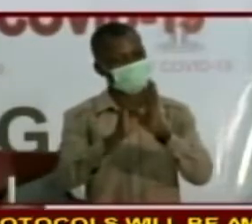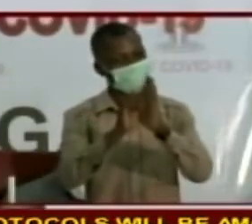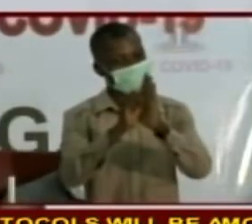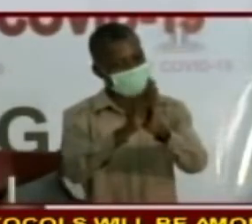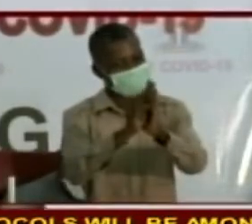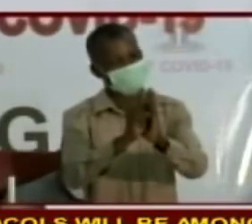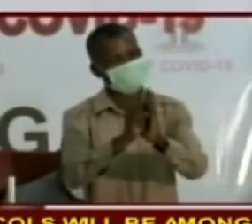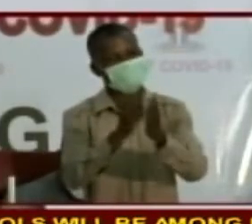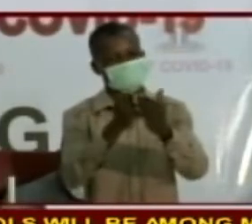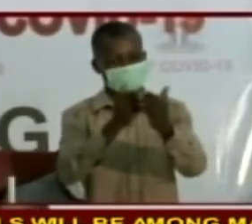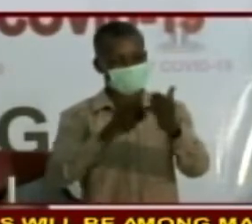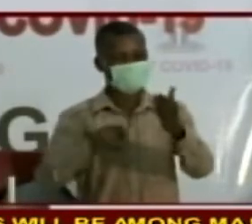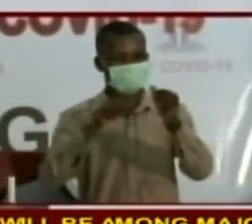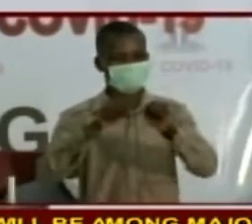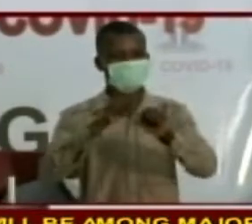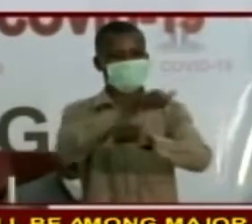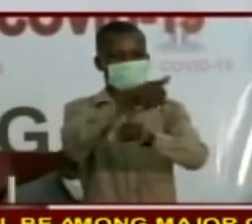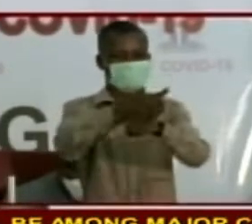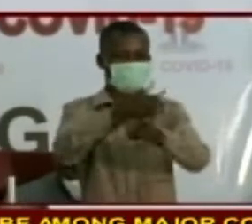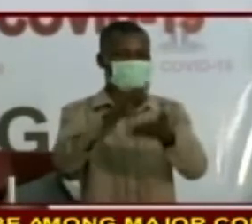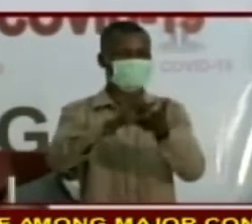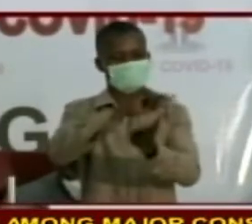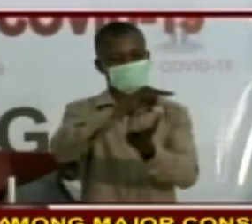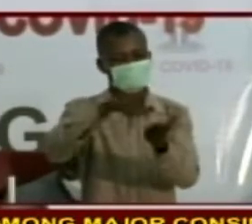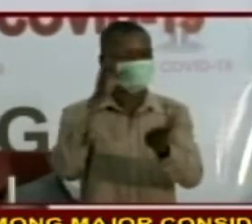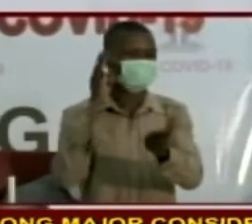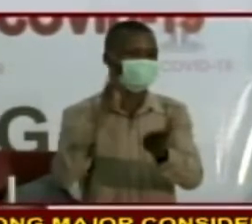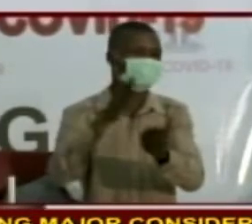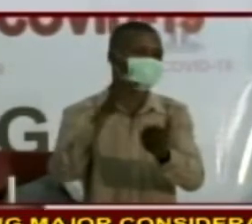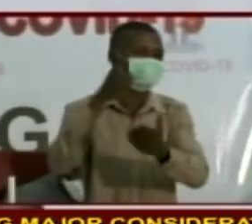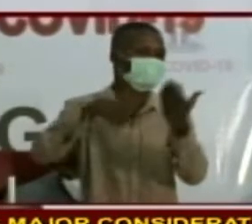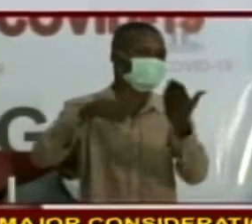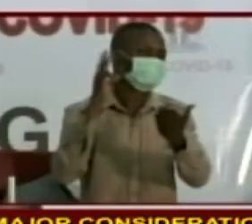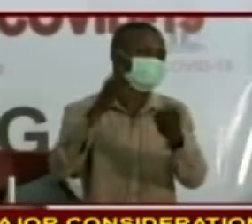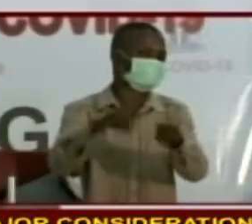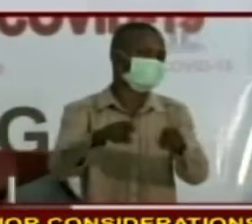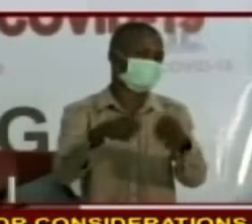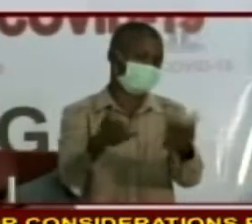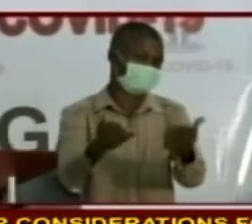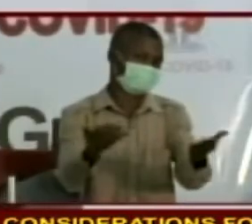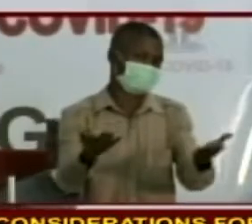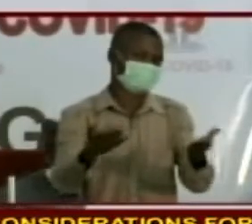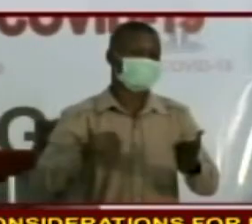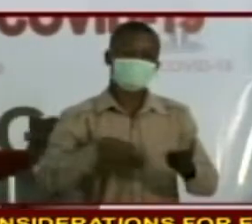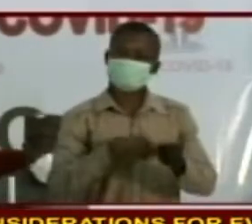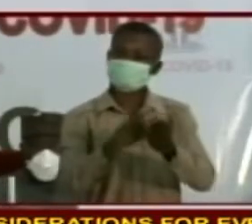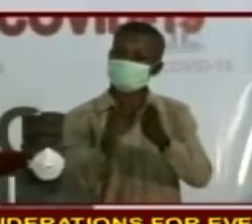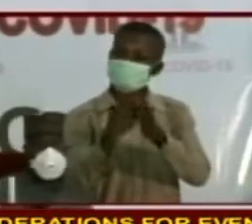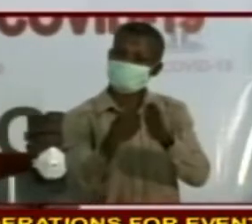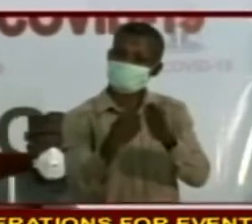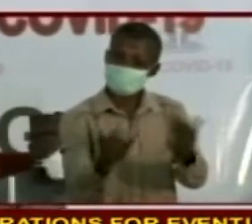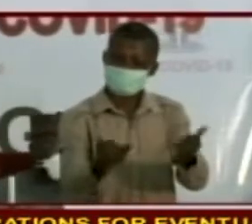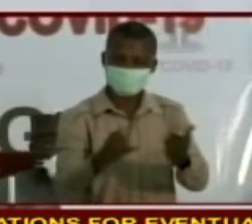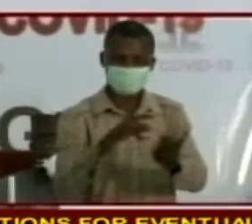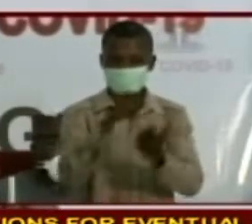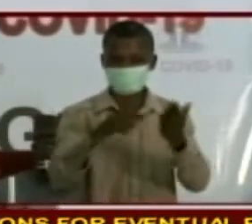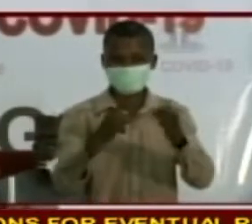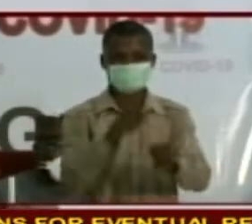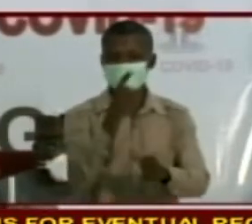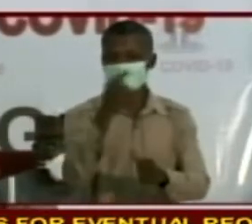what will happen this time around. This is just the first